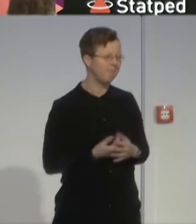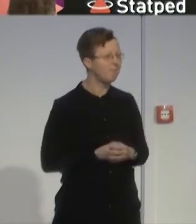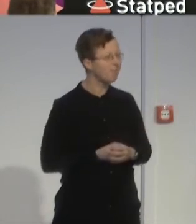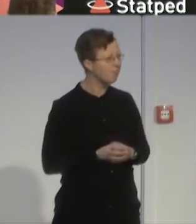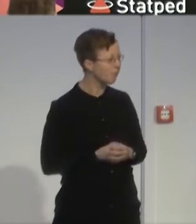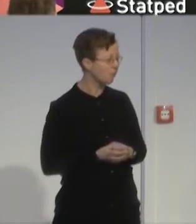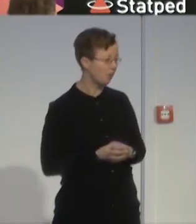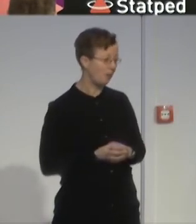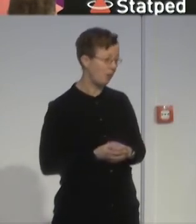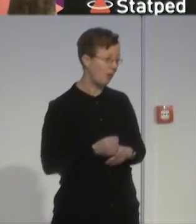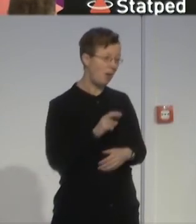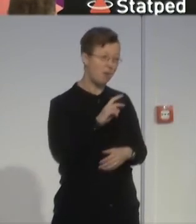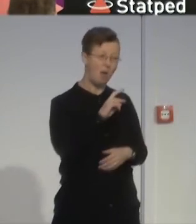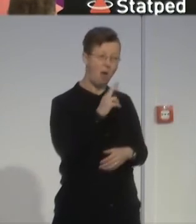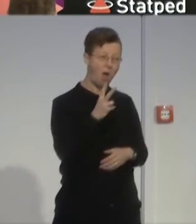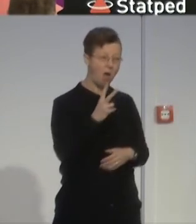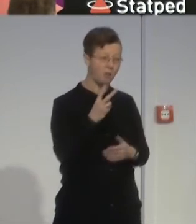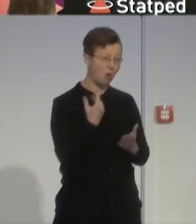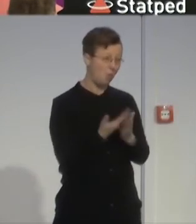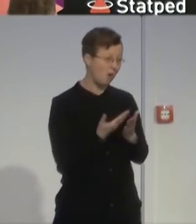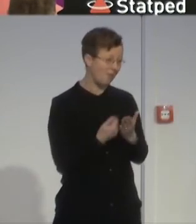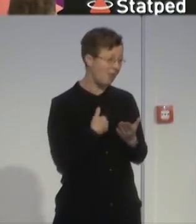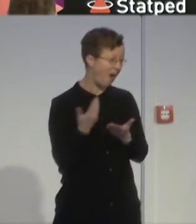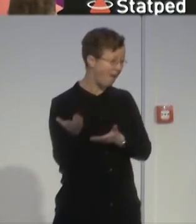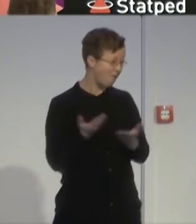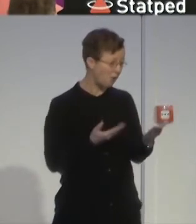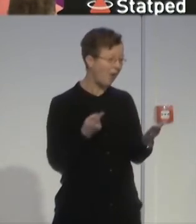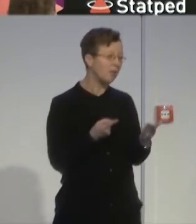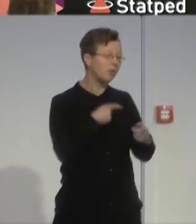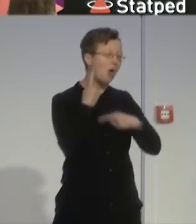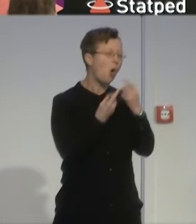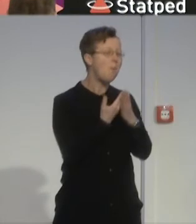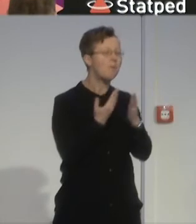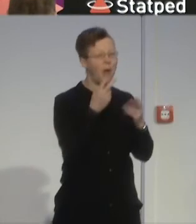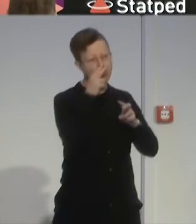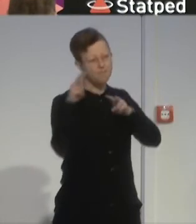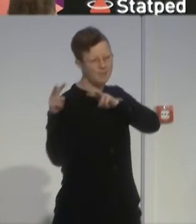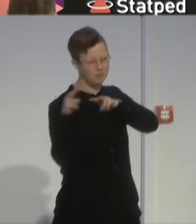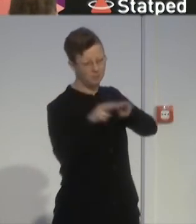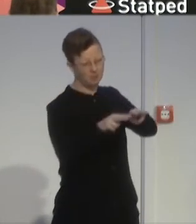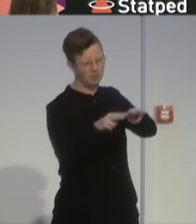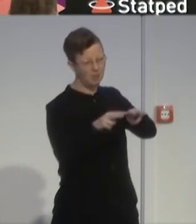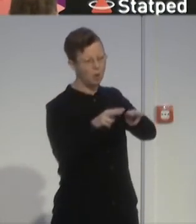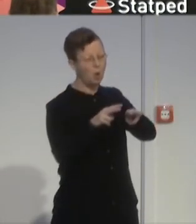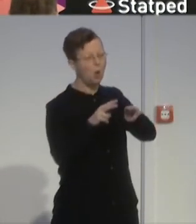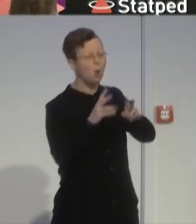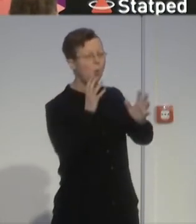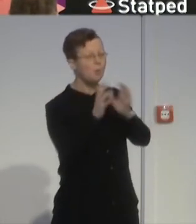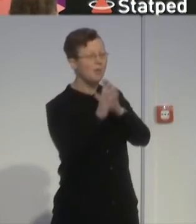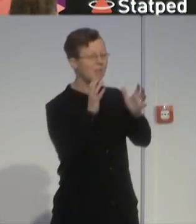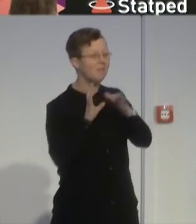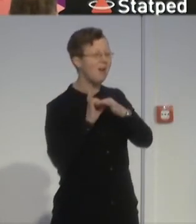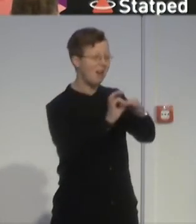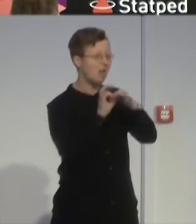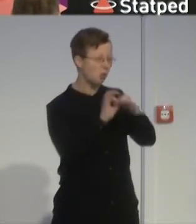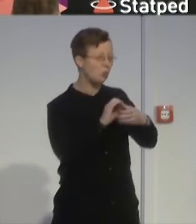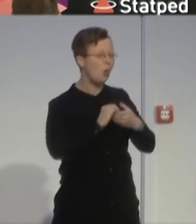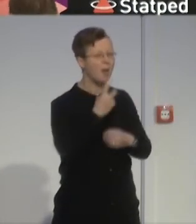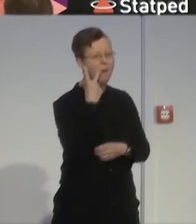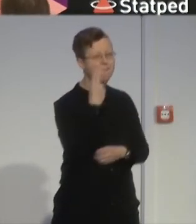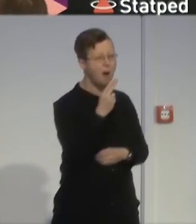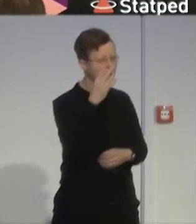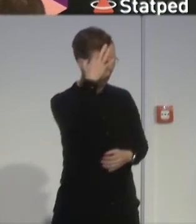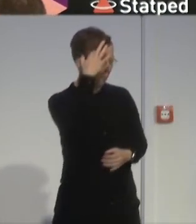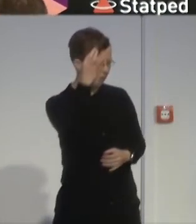And another part of my task is to talk about it from the perspective of communicative relations and partner competence. So